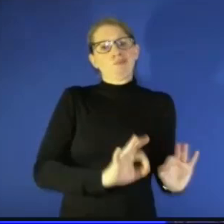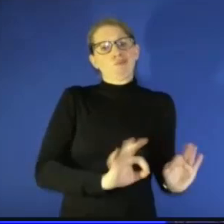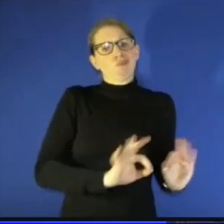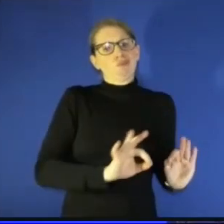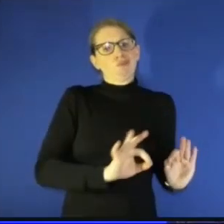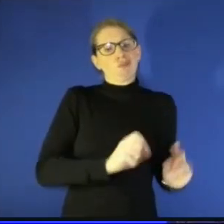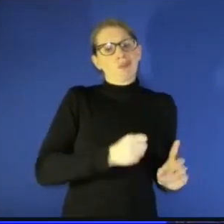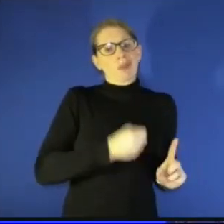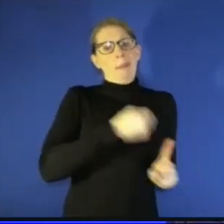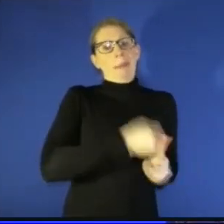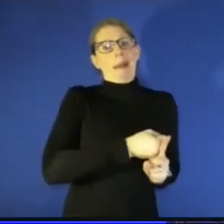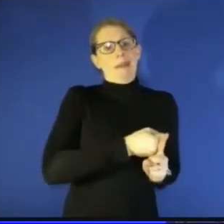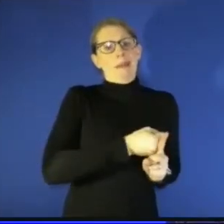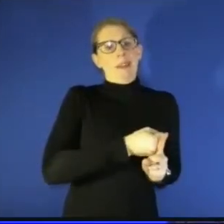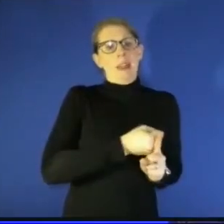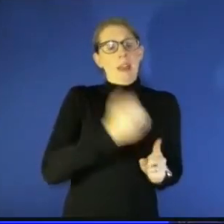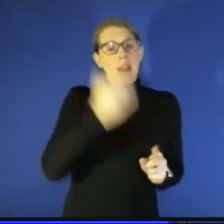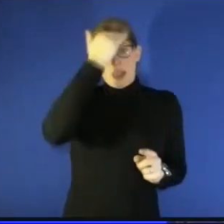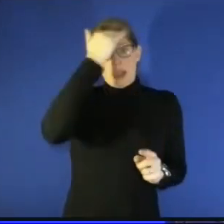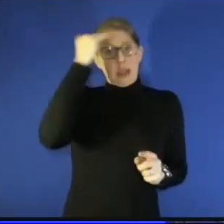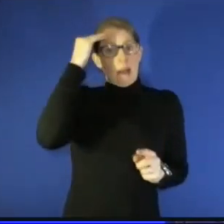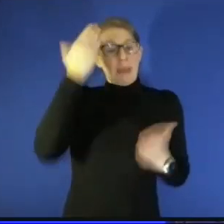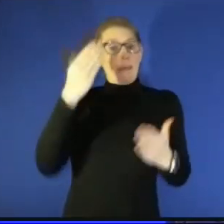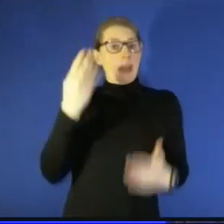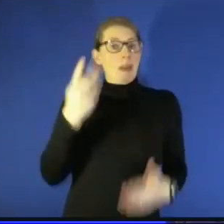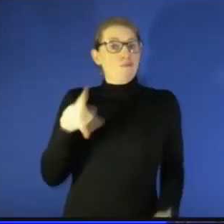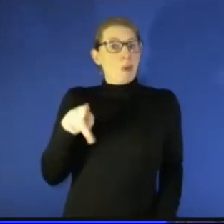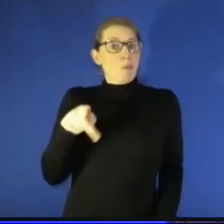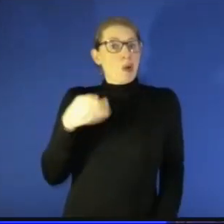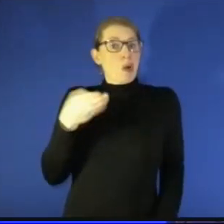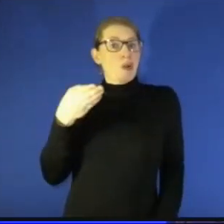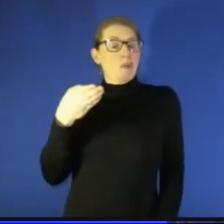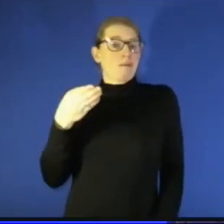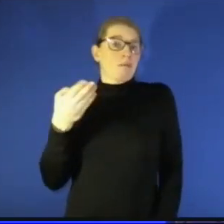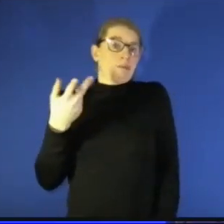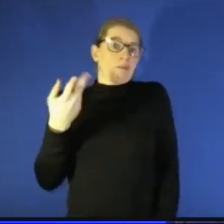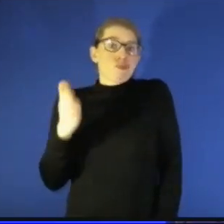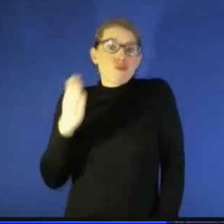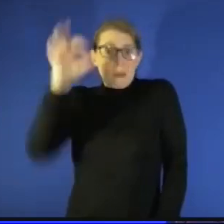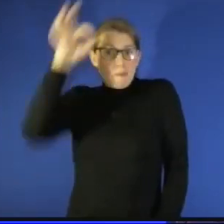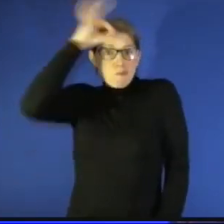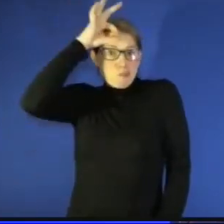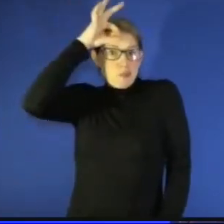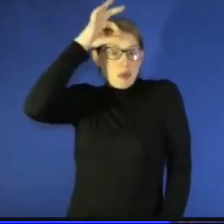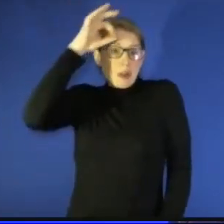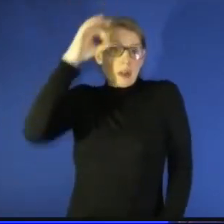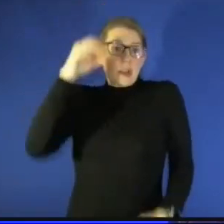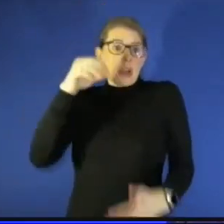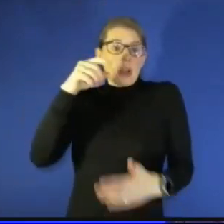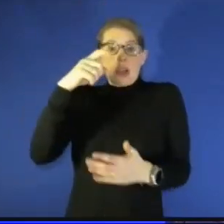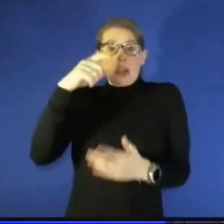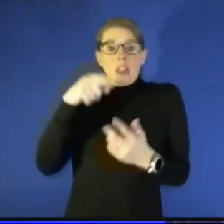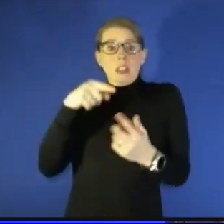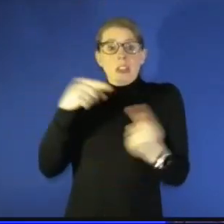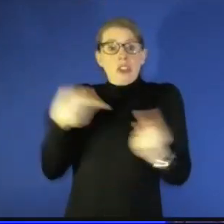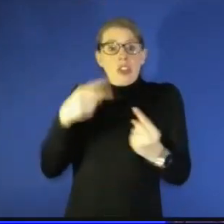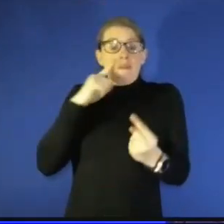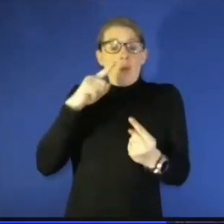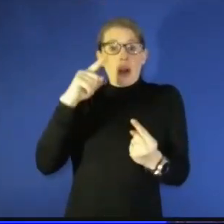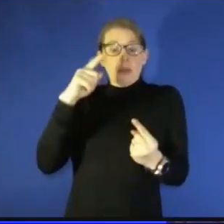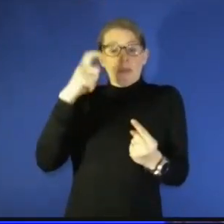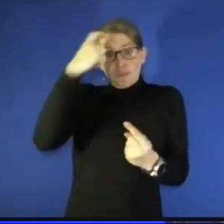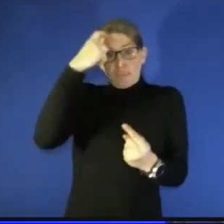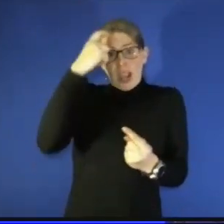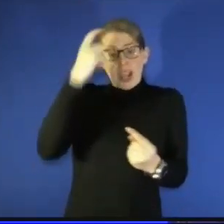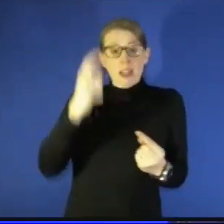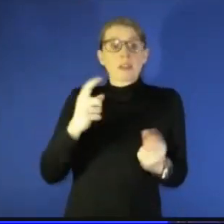at the scalp, which may cause bruising, but doesn't extend to concern for the brain. If you're having additional symptoms beyond a headache, you